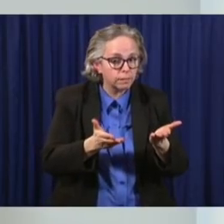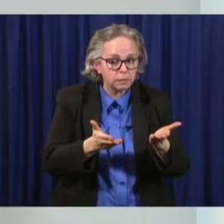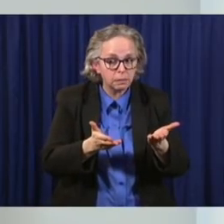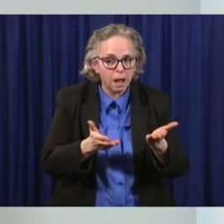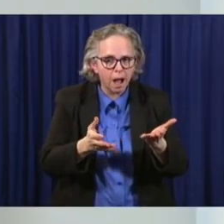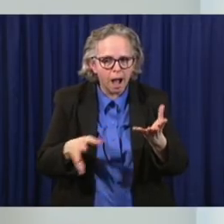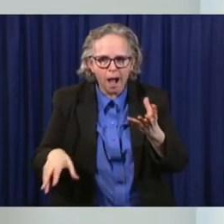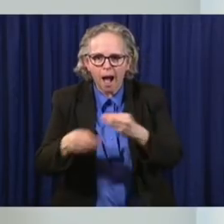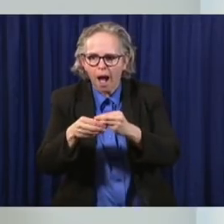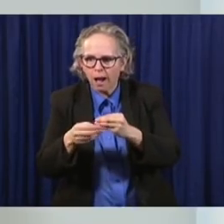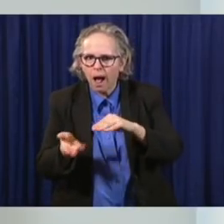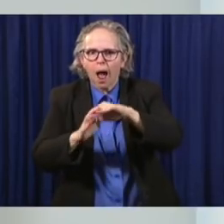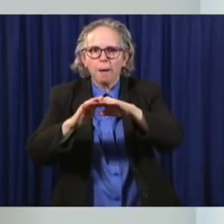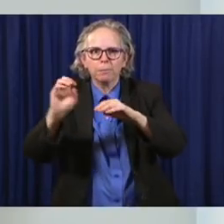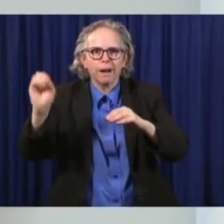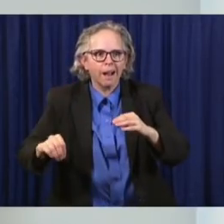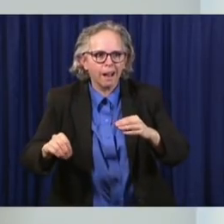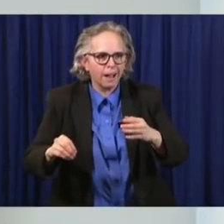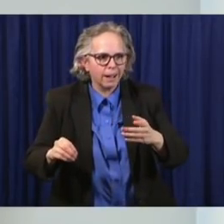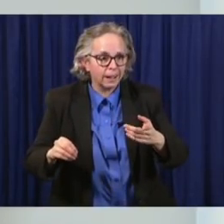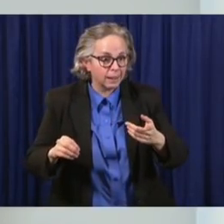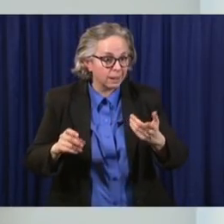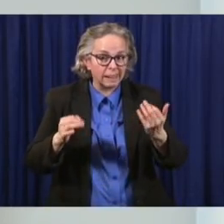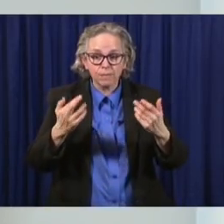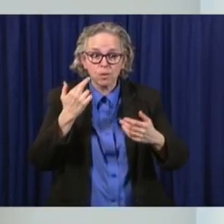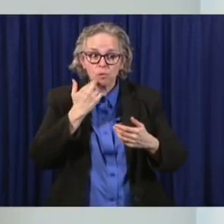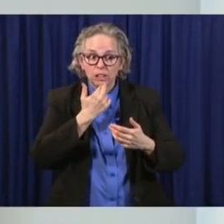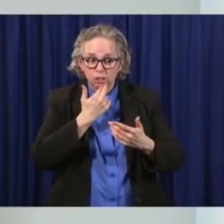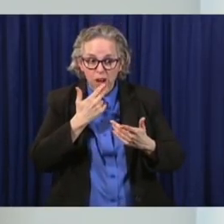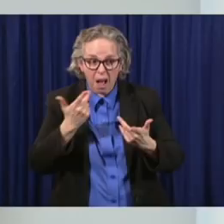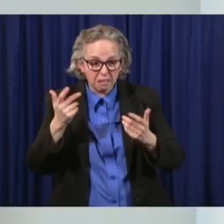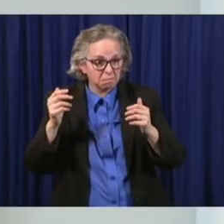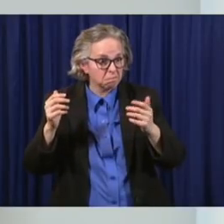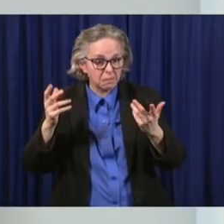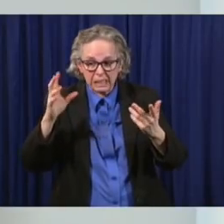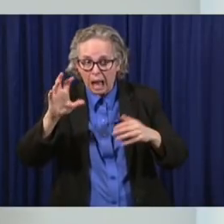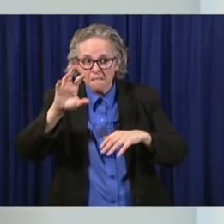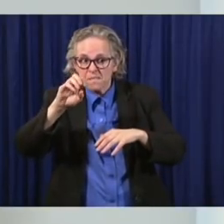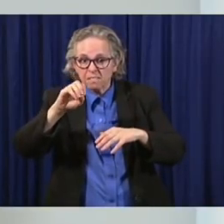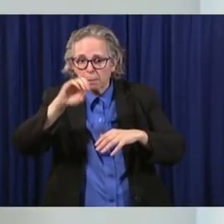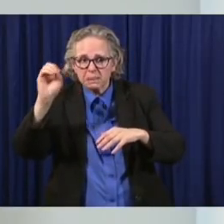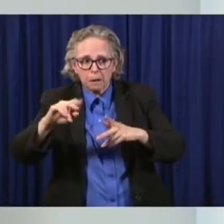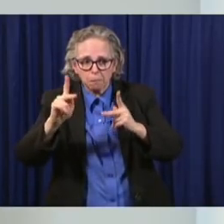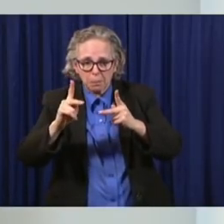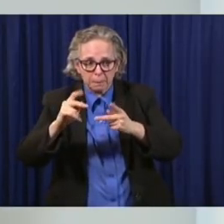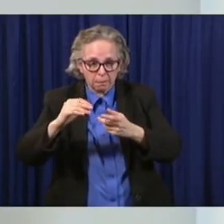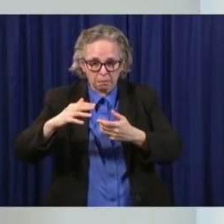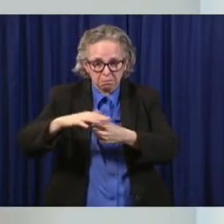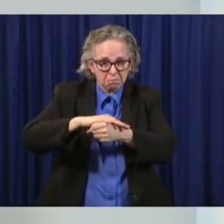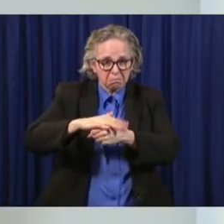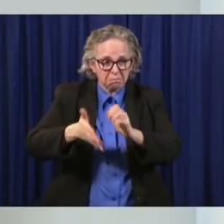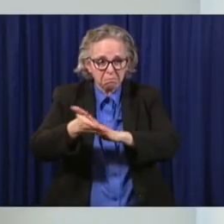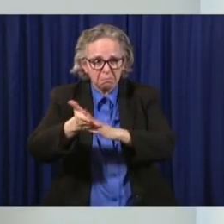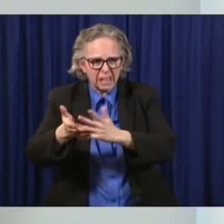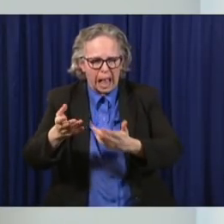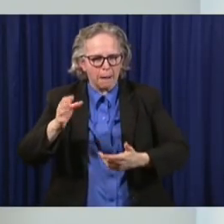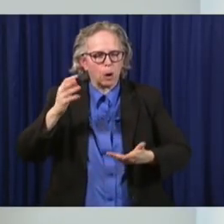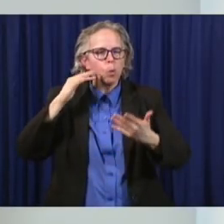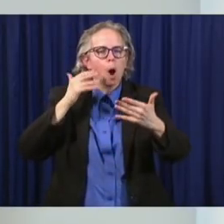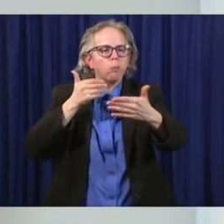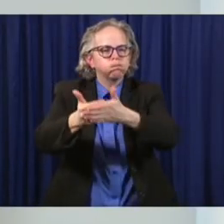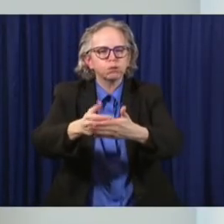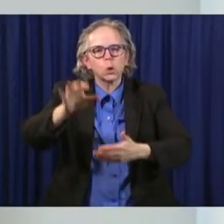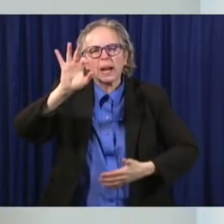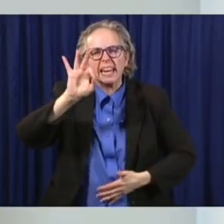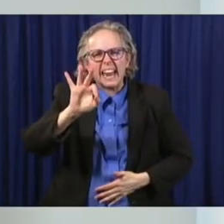occupancy rate for, projecting 50% occupancy rate on restaurants, that will be at 92.5% of